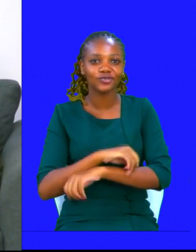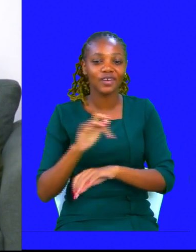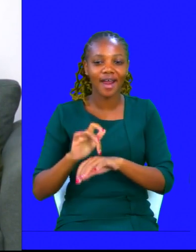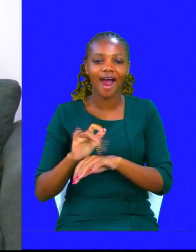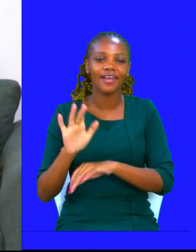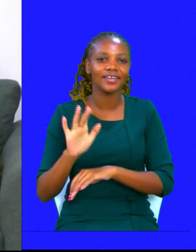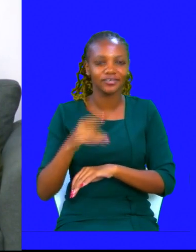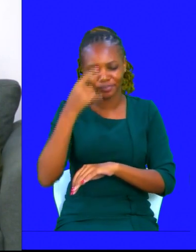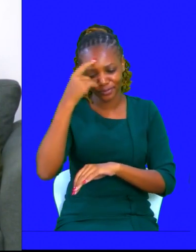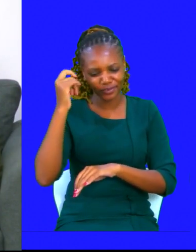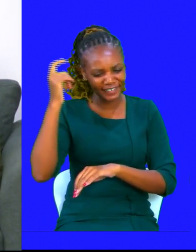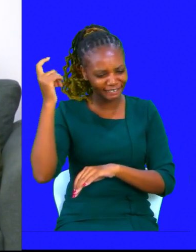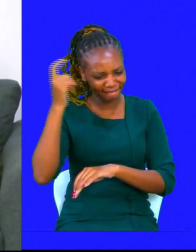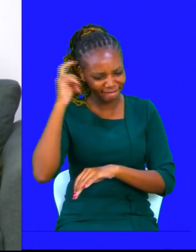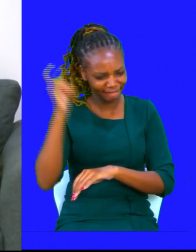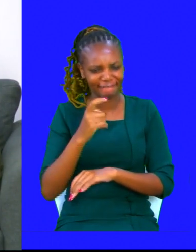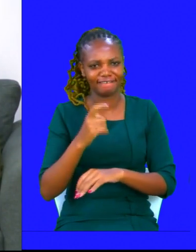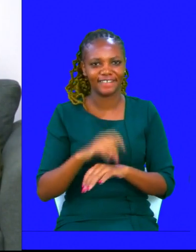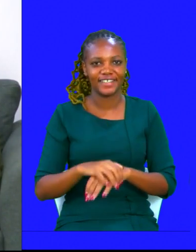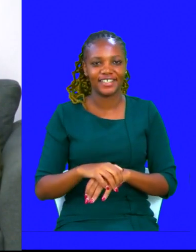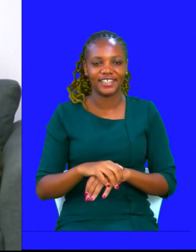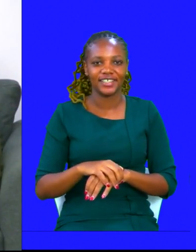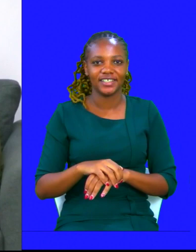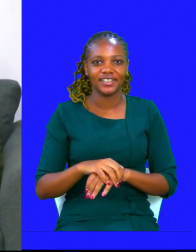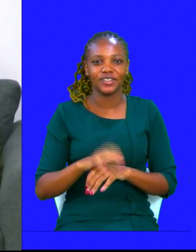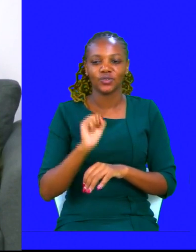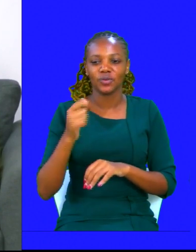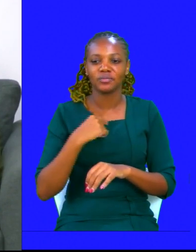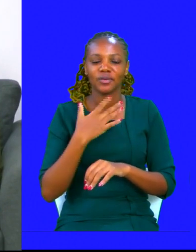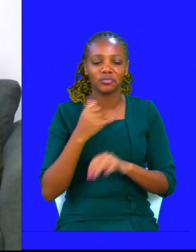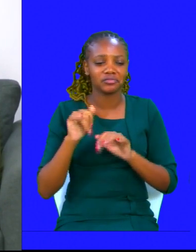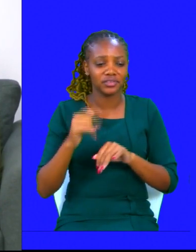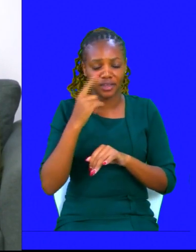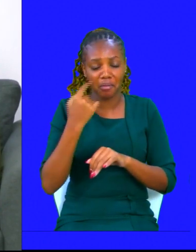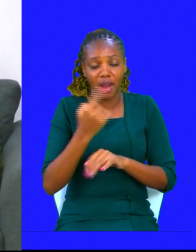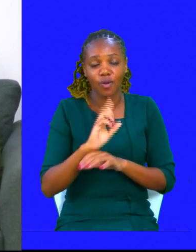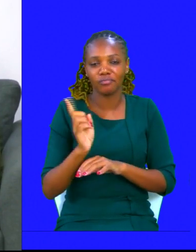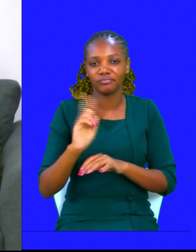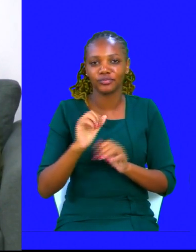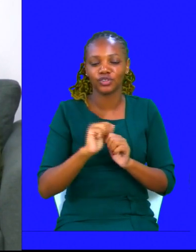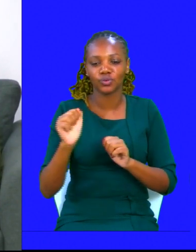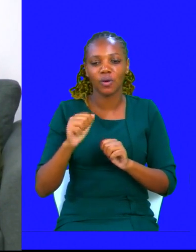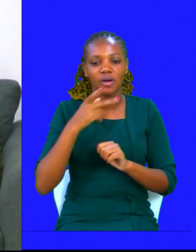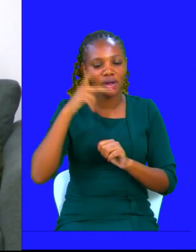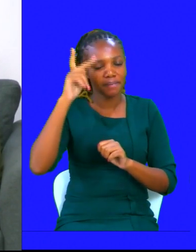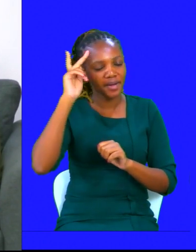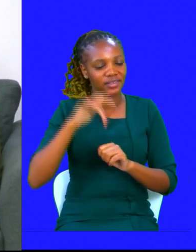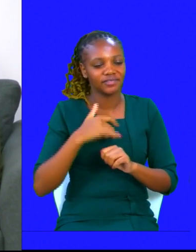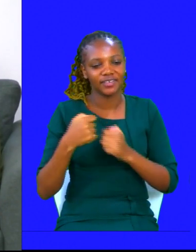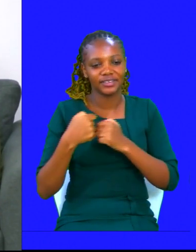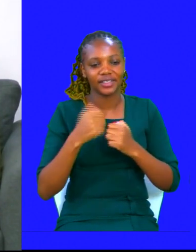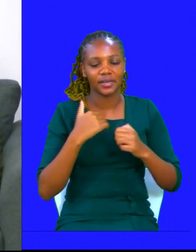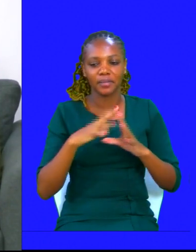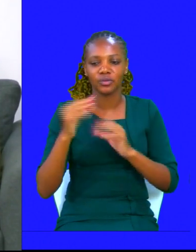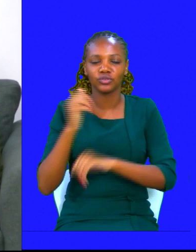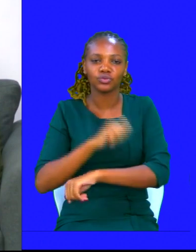to boarding school early because I couldn't stay home and deal with my parents. It was quite challenging for my parents watching me going to school each and every morning